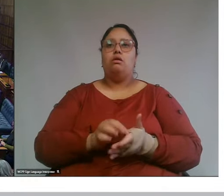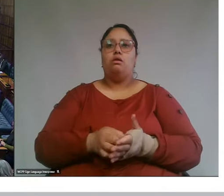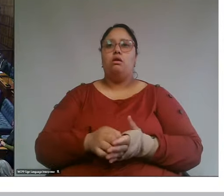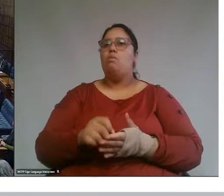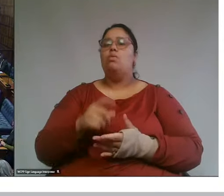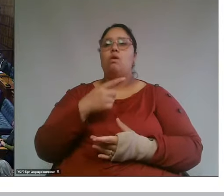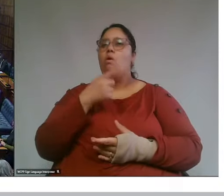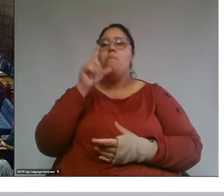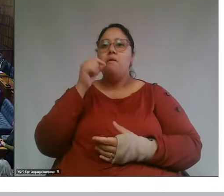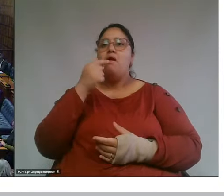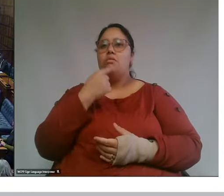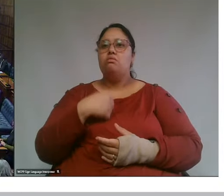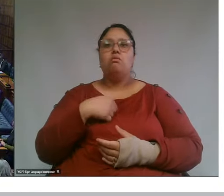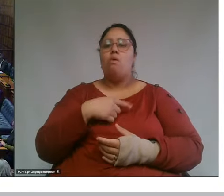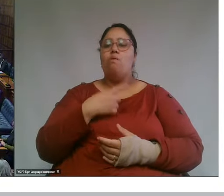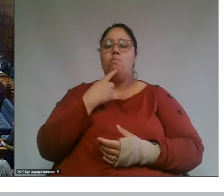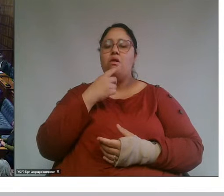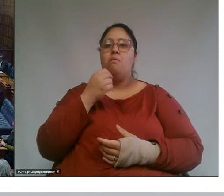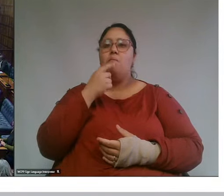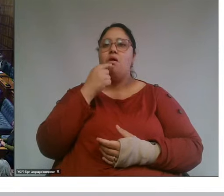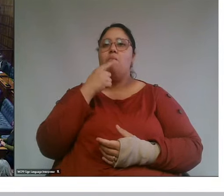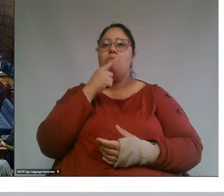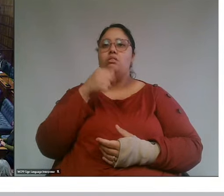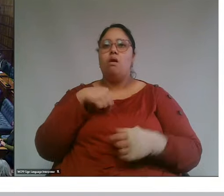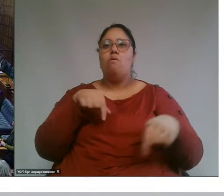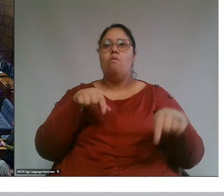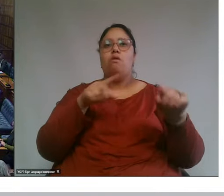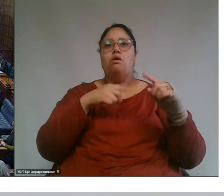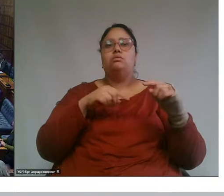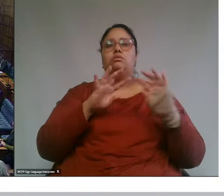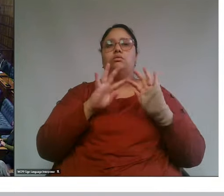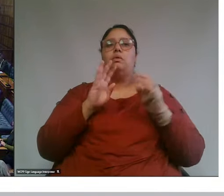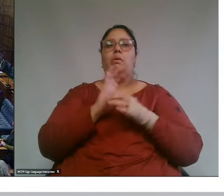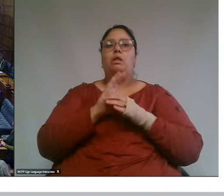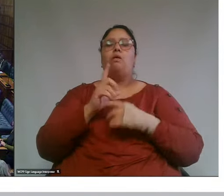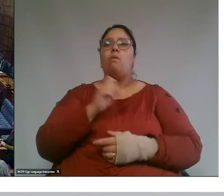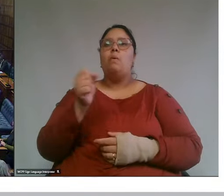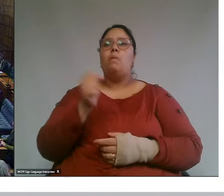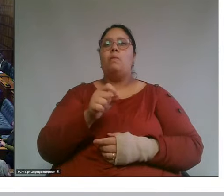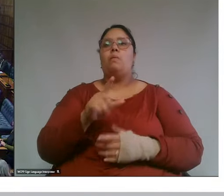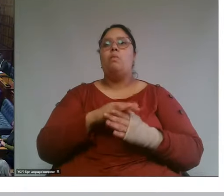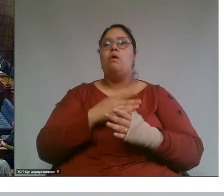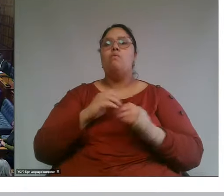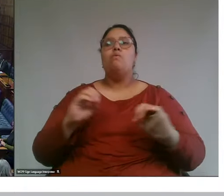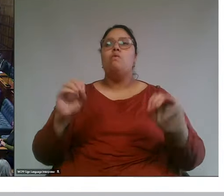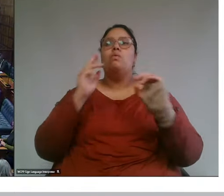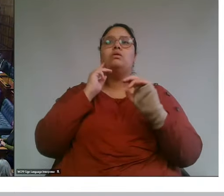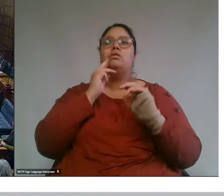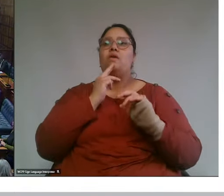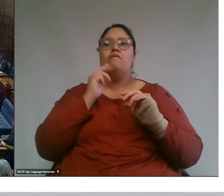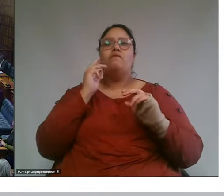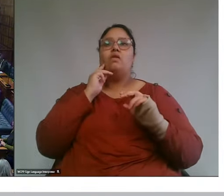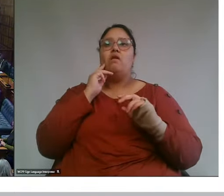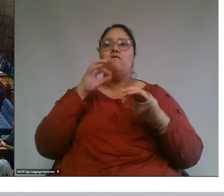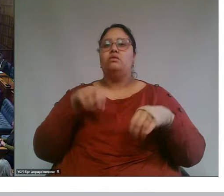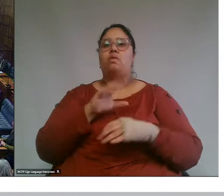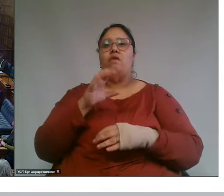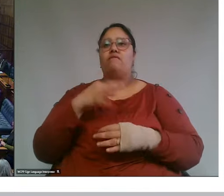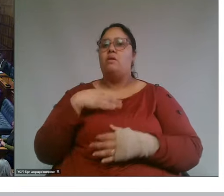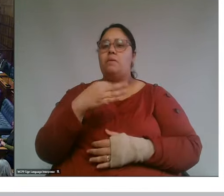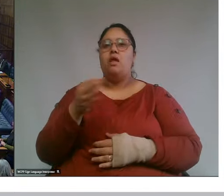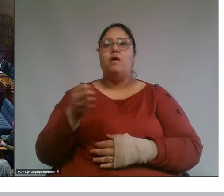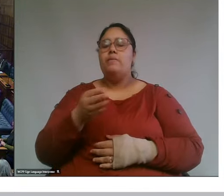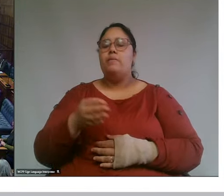introduced uh I see that it still looks like it's ongoing um there are a lot of dotted lines um with missing